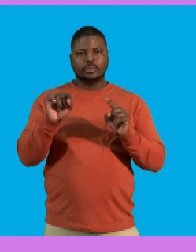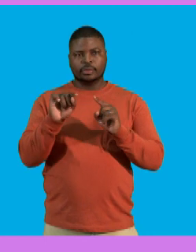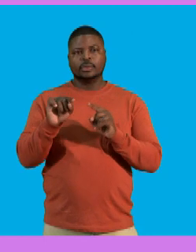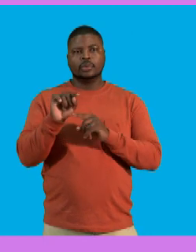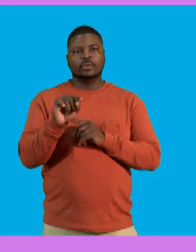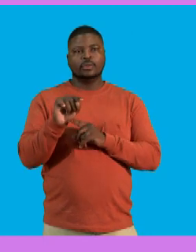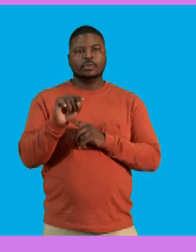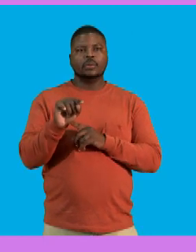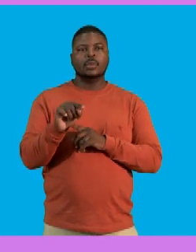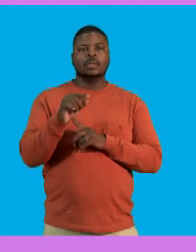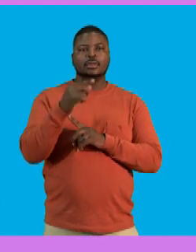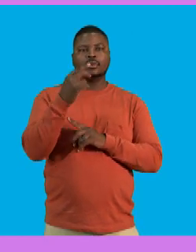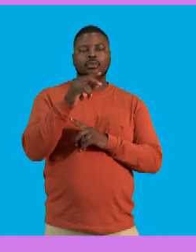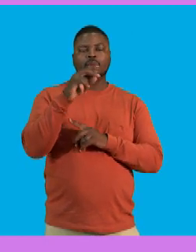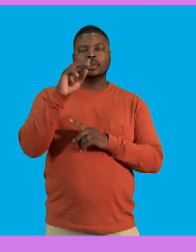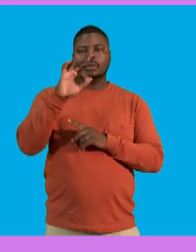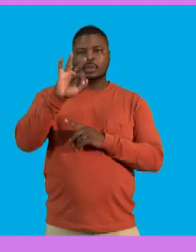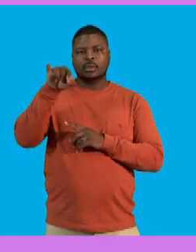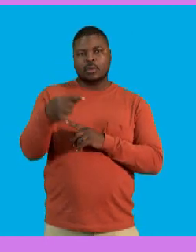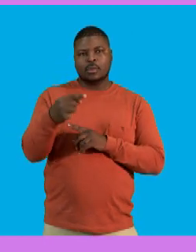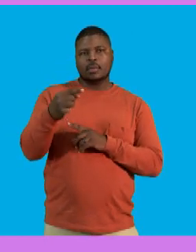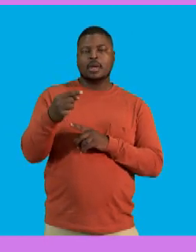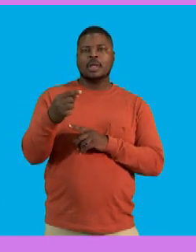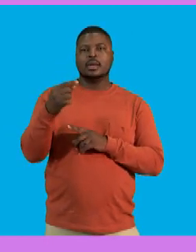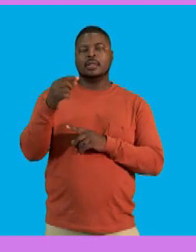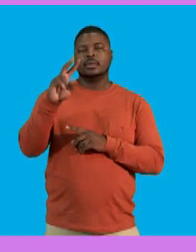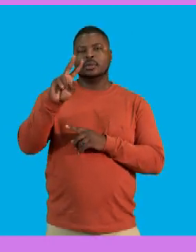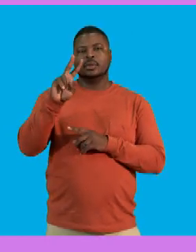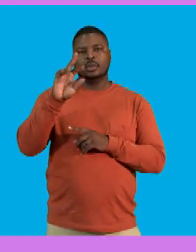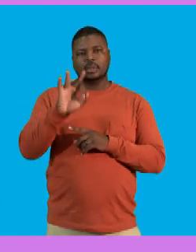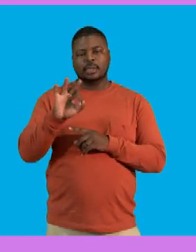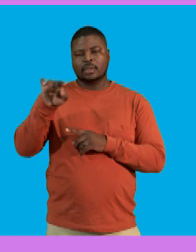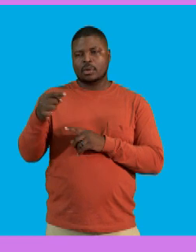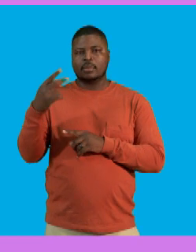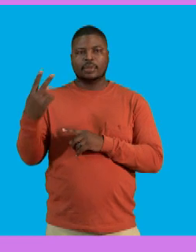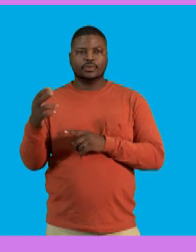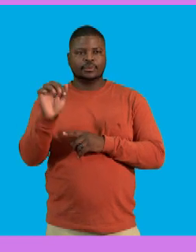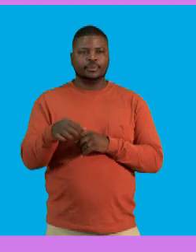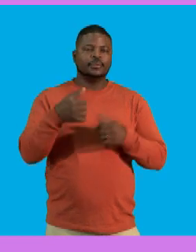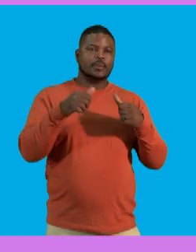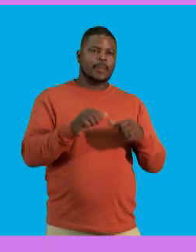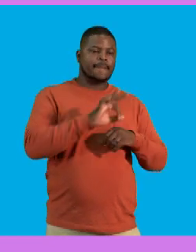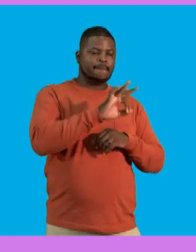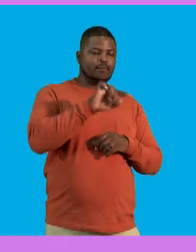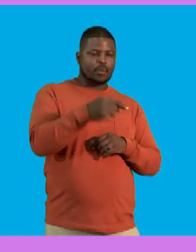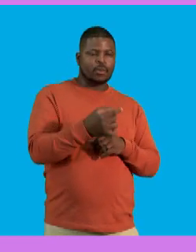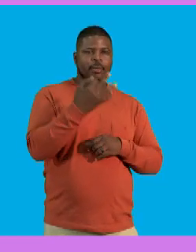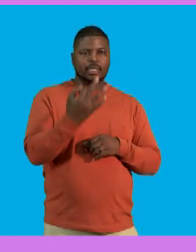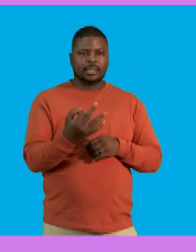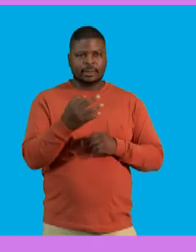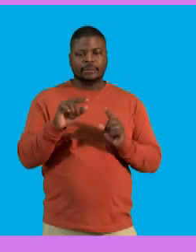3,2, takes in the bigger values, 3,3 to